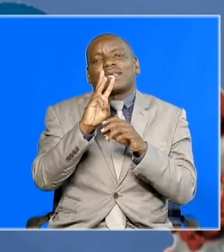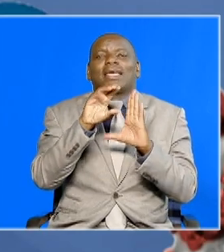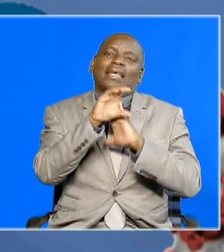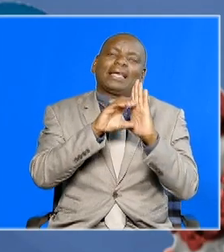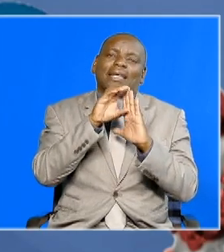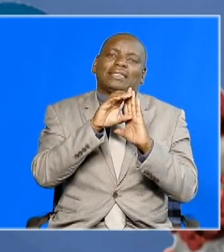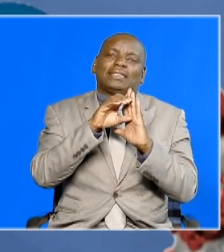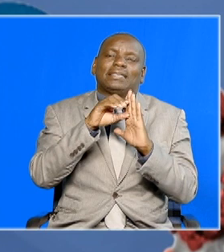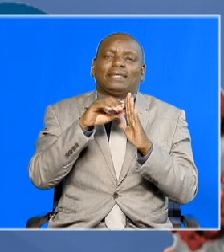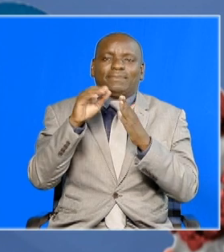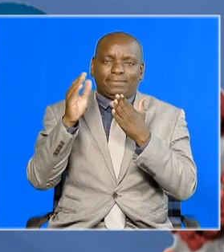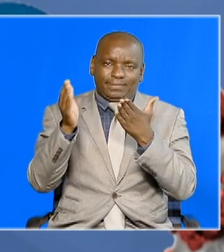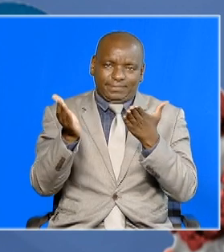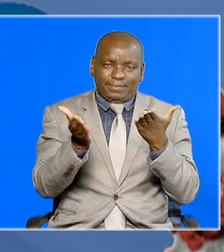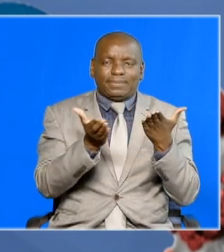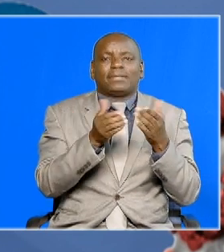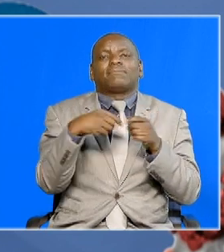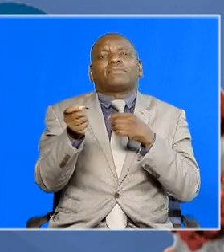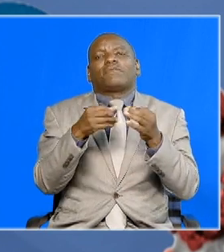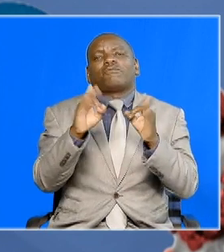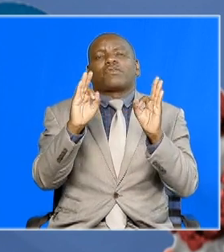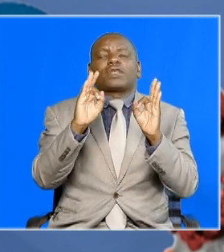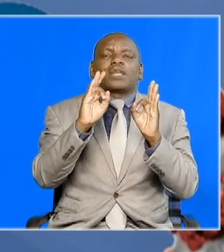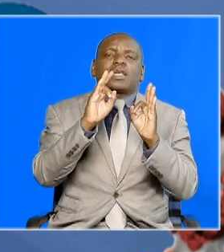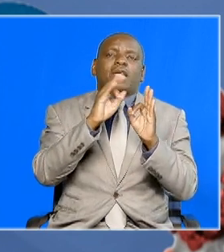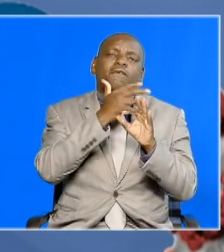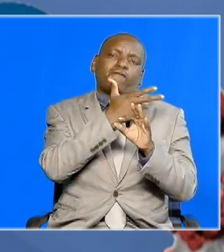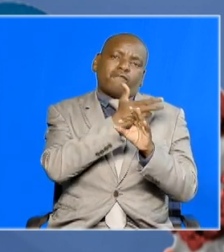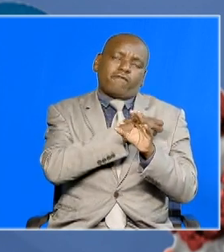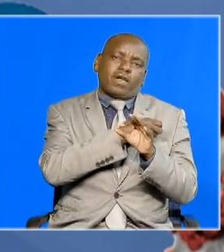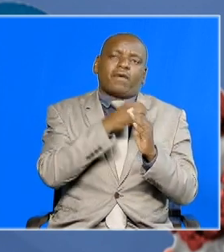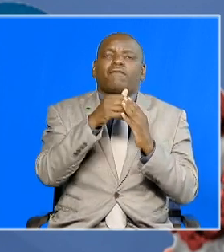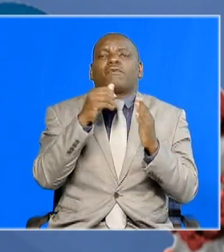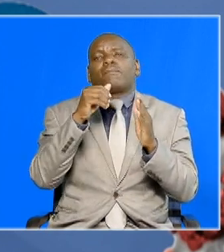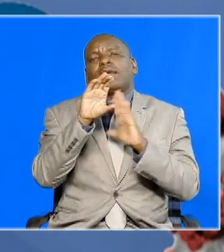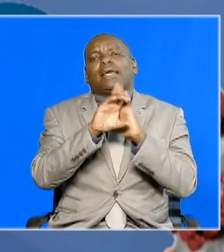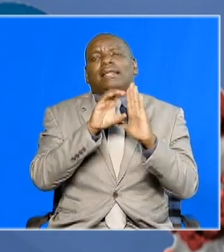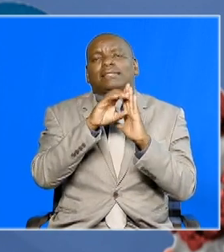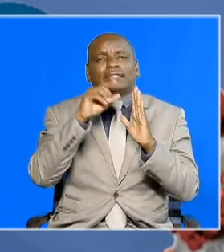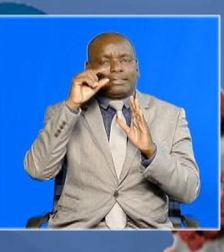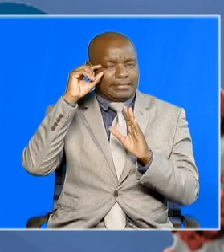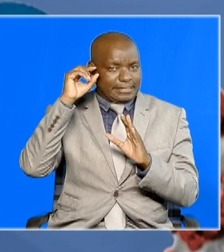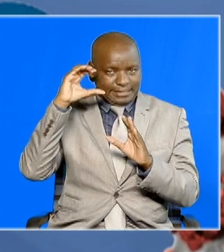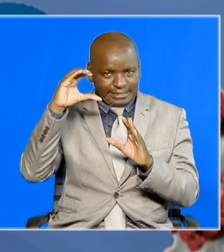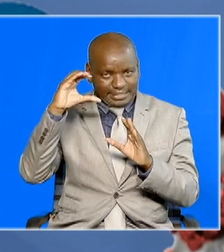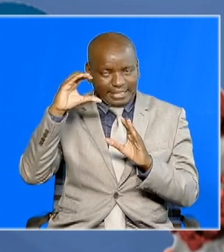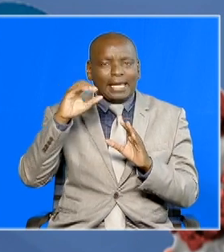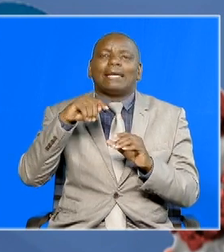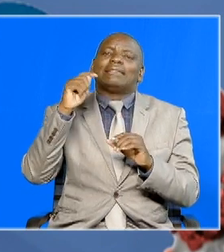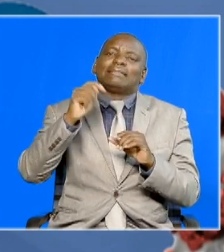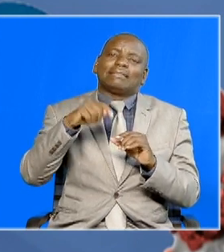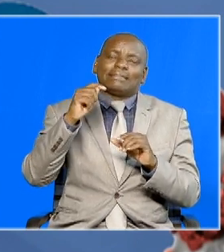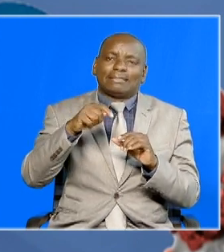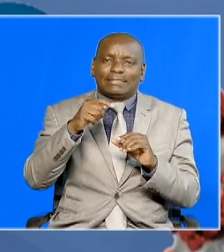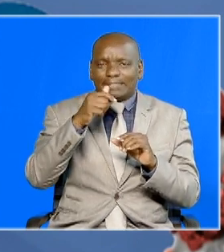received a donation of 200,000 doses of Sinopharm COVID-19 vaccine from China. This donation generated